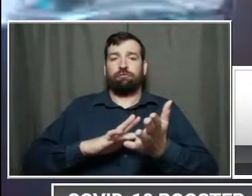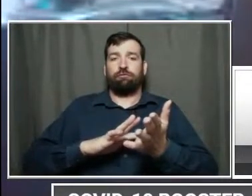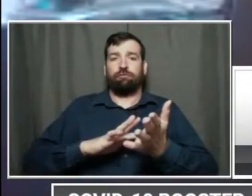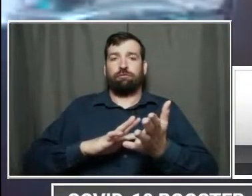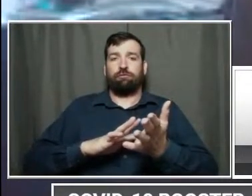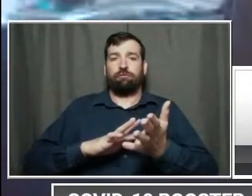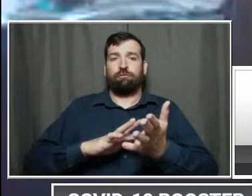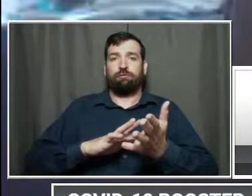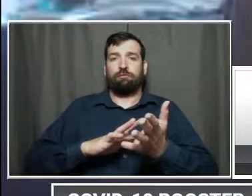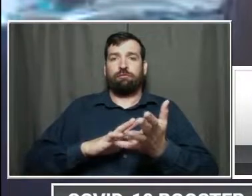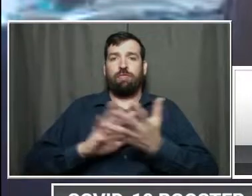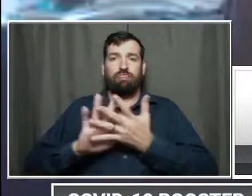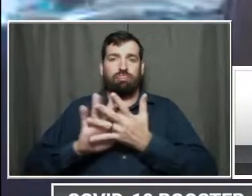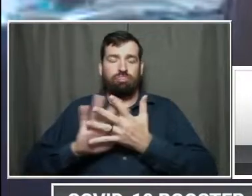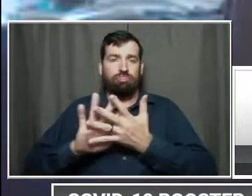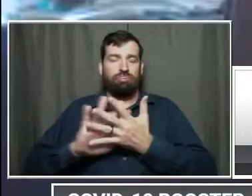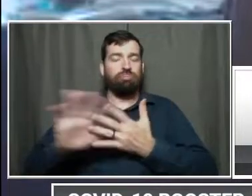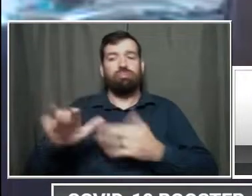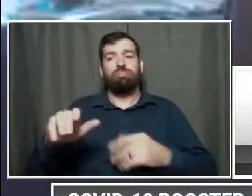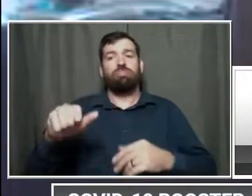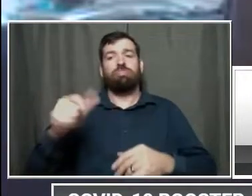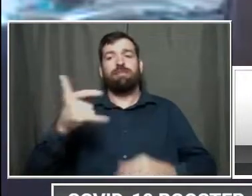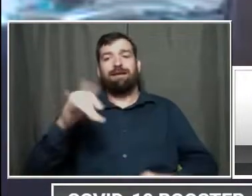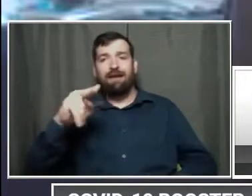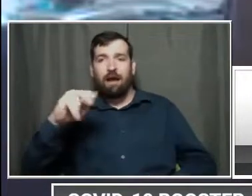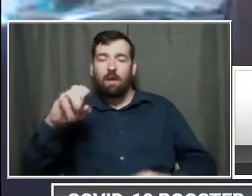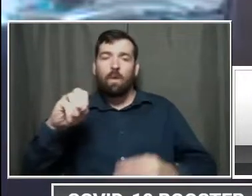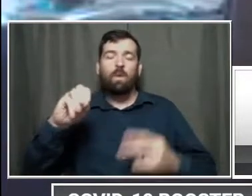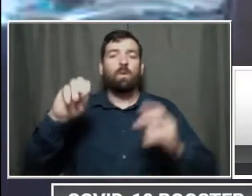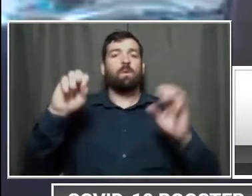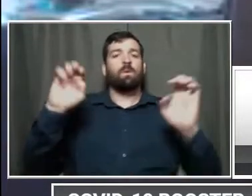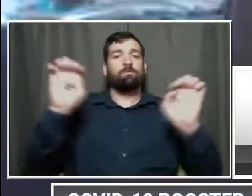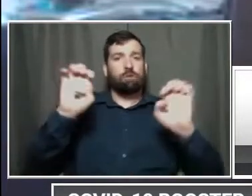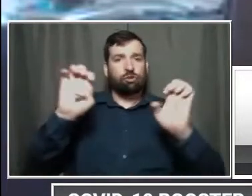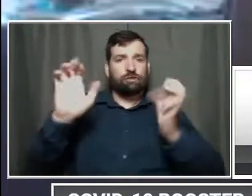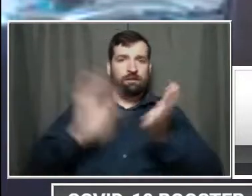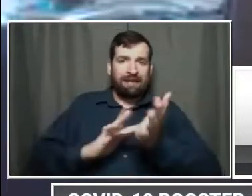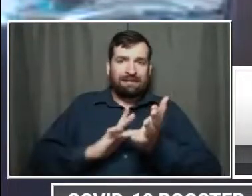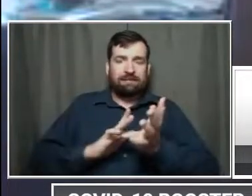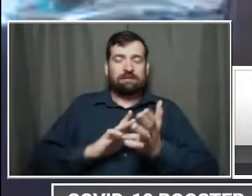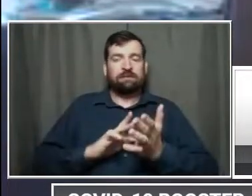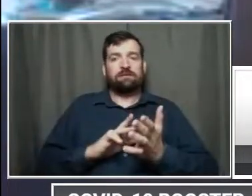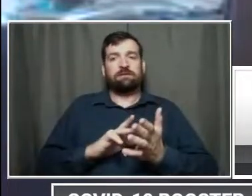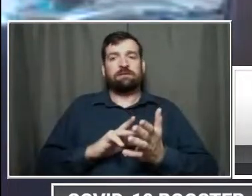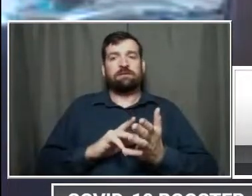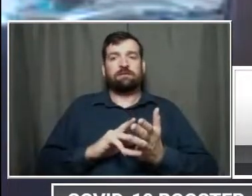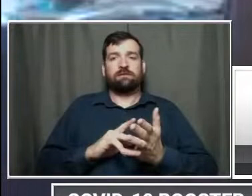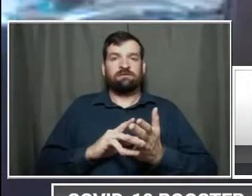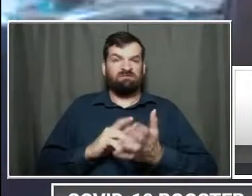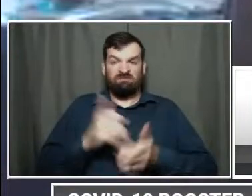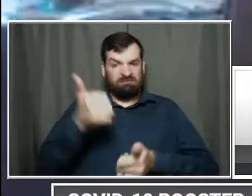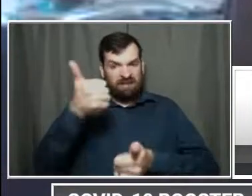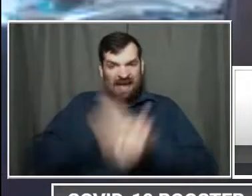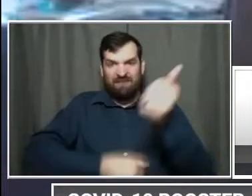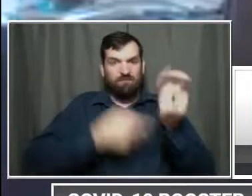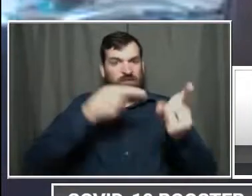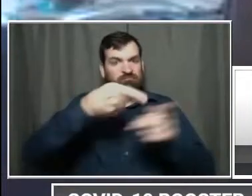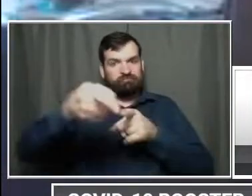care, gynecology, obstetrics, emergency medicine. As you can imagine, every specialty is